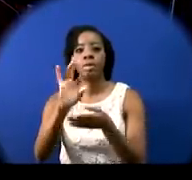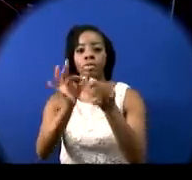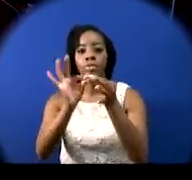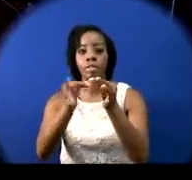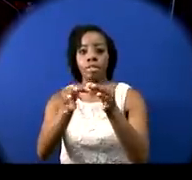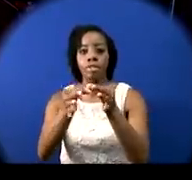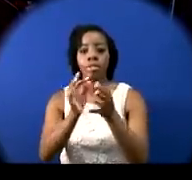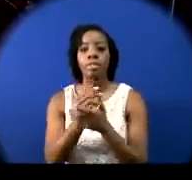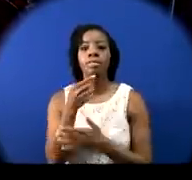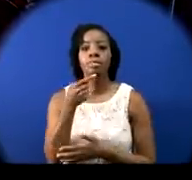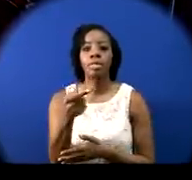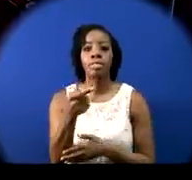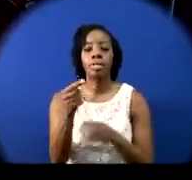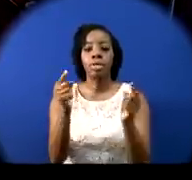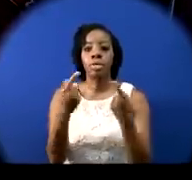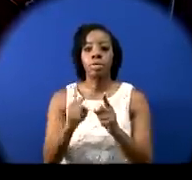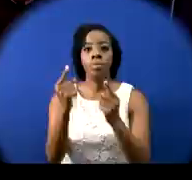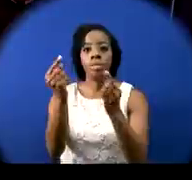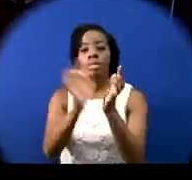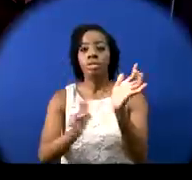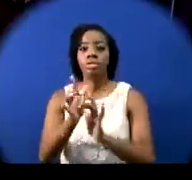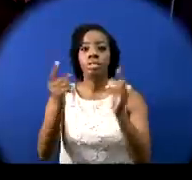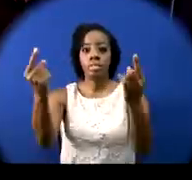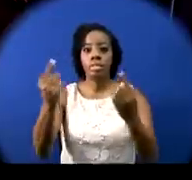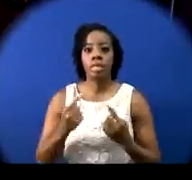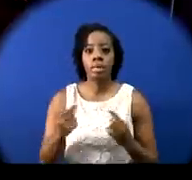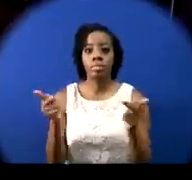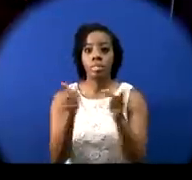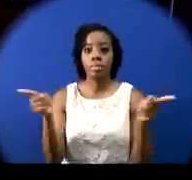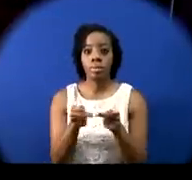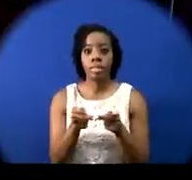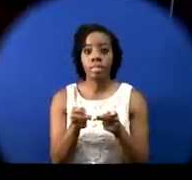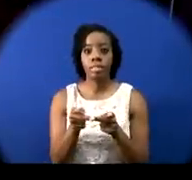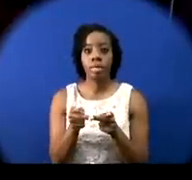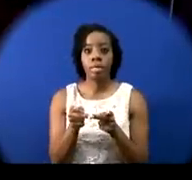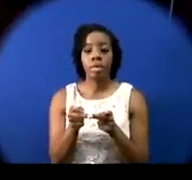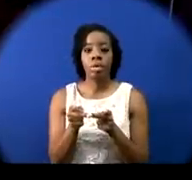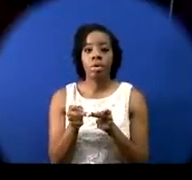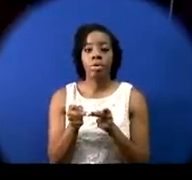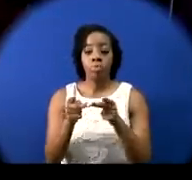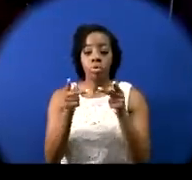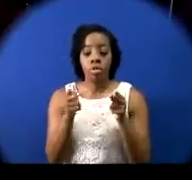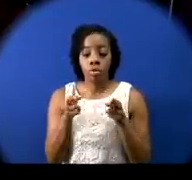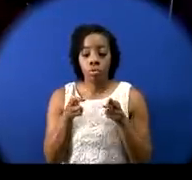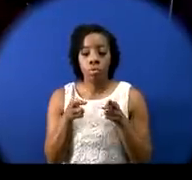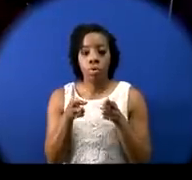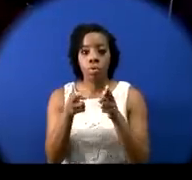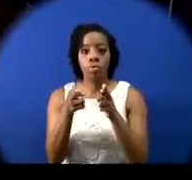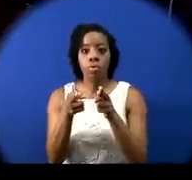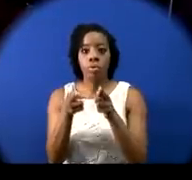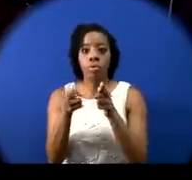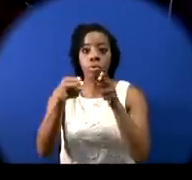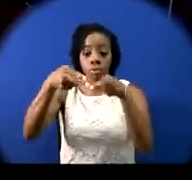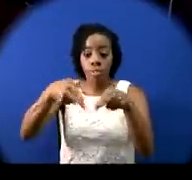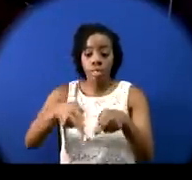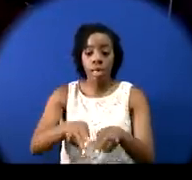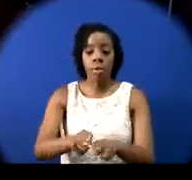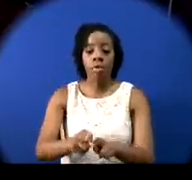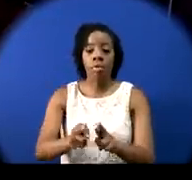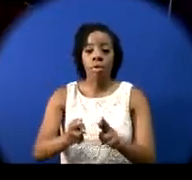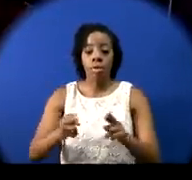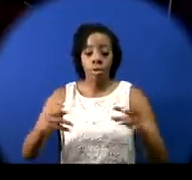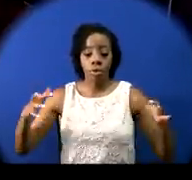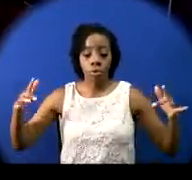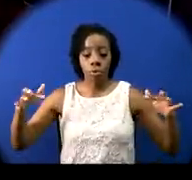this. When Jesus came near the place where the road goes down the Mount of Olives, the whole crowd of disciples began joyfully